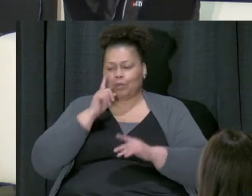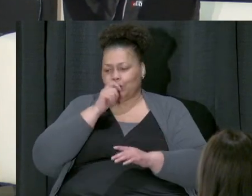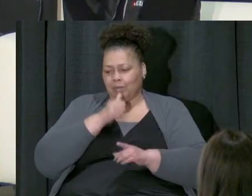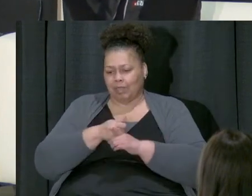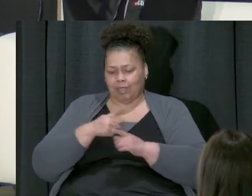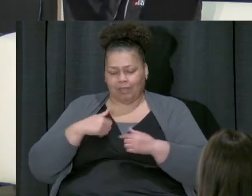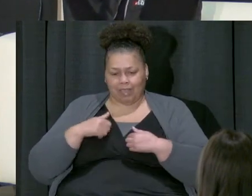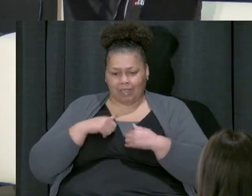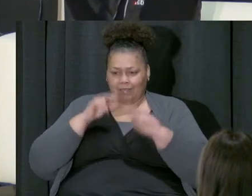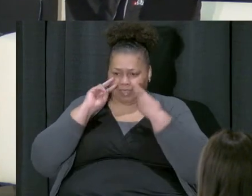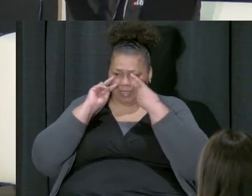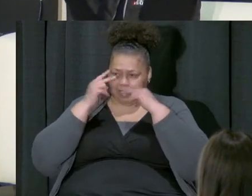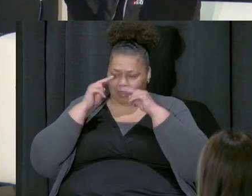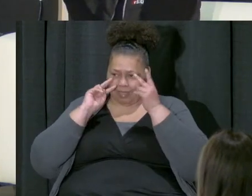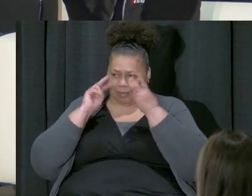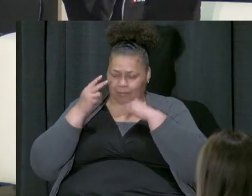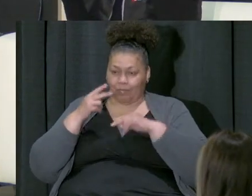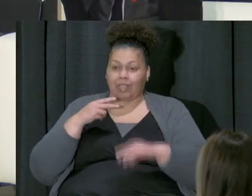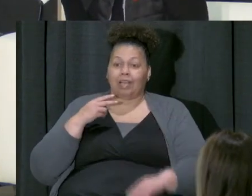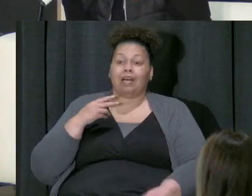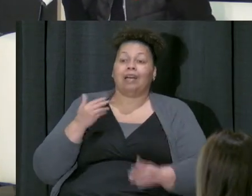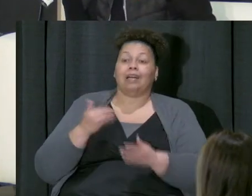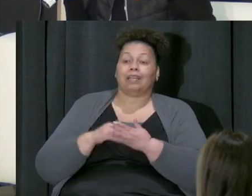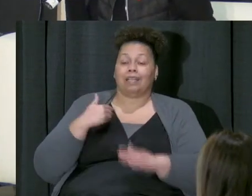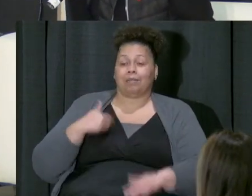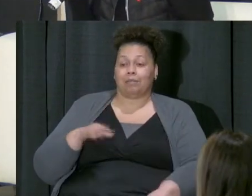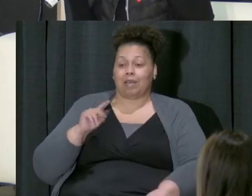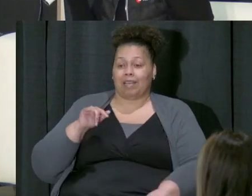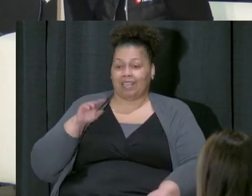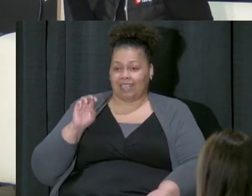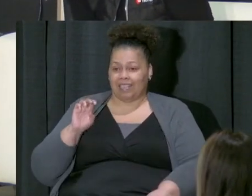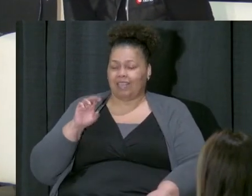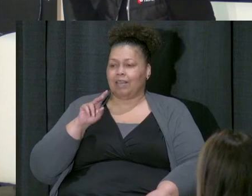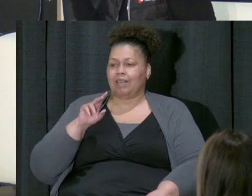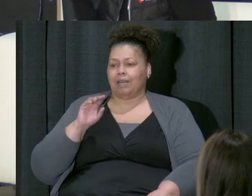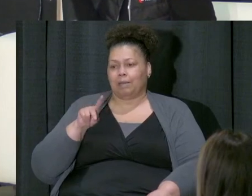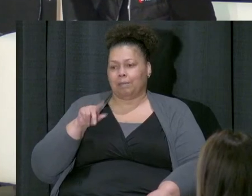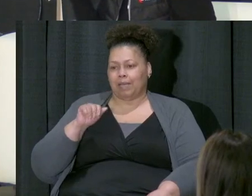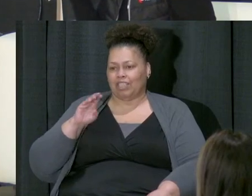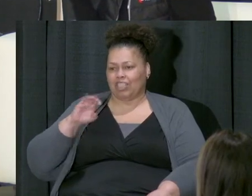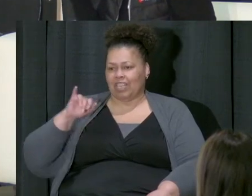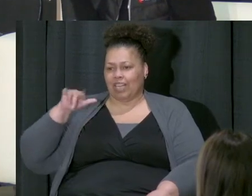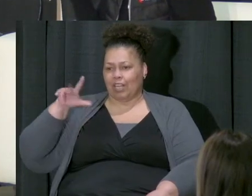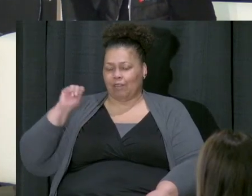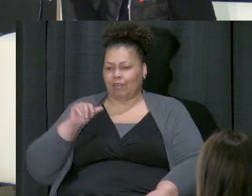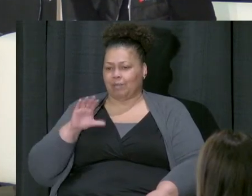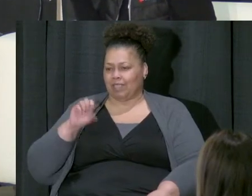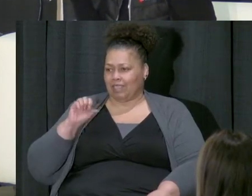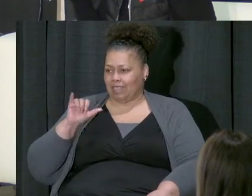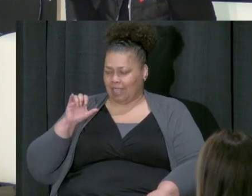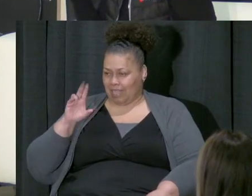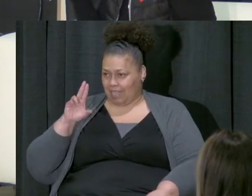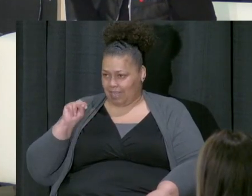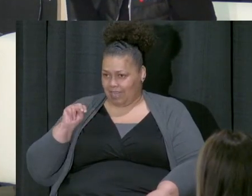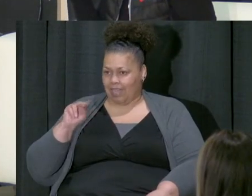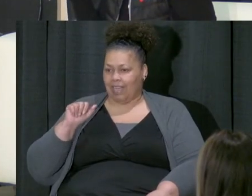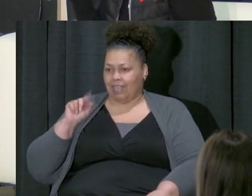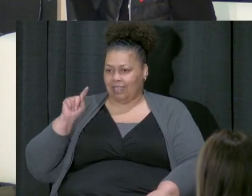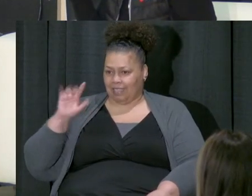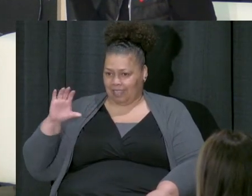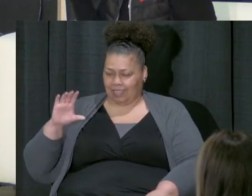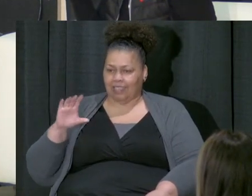you. Thank you. So this is, again, Mike Passiello from CSUN ATC TV Studio. We have a wide range of programs following